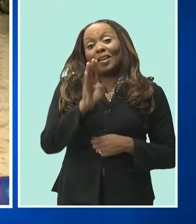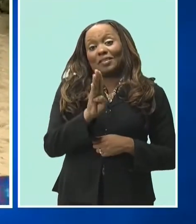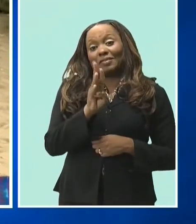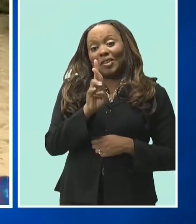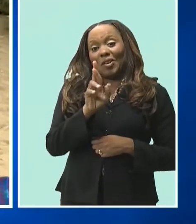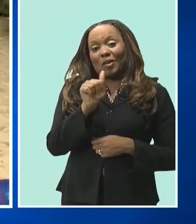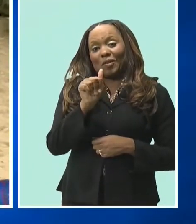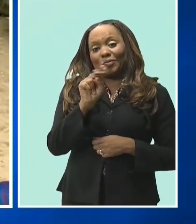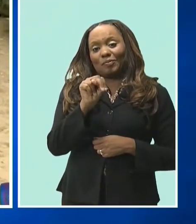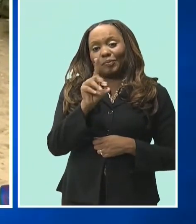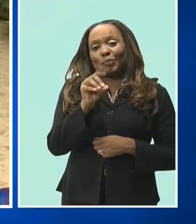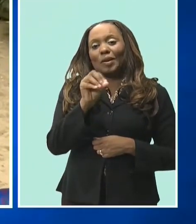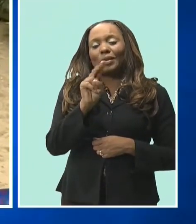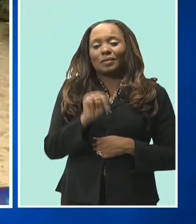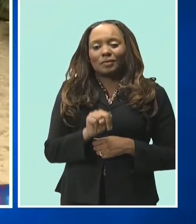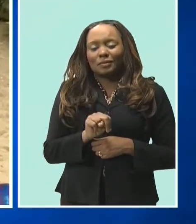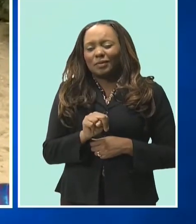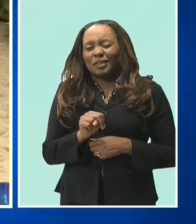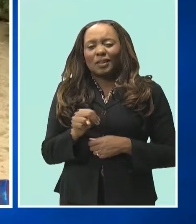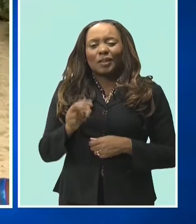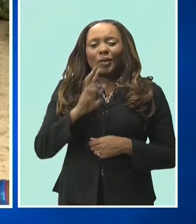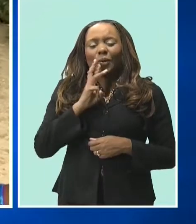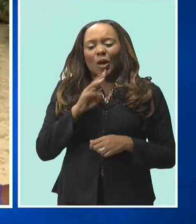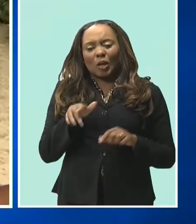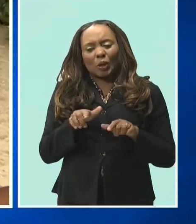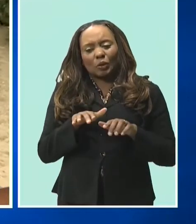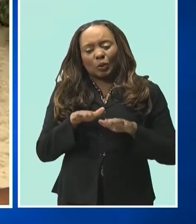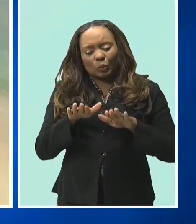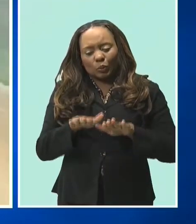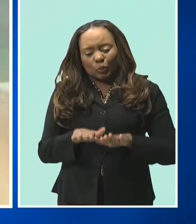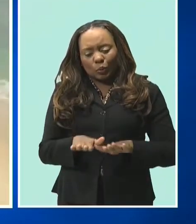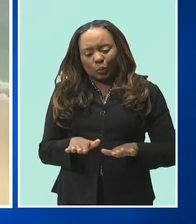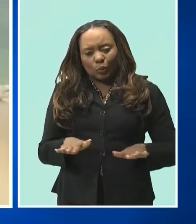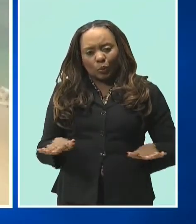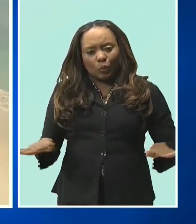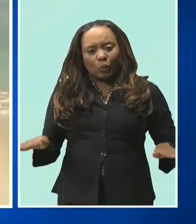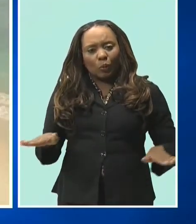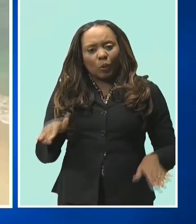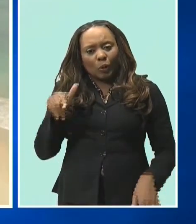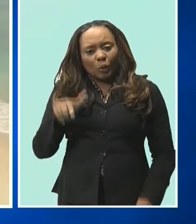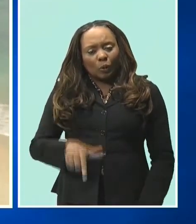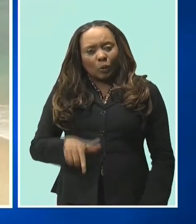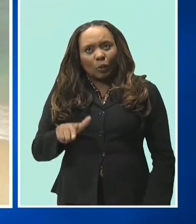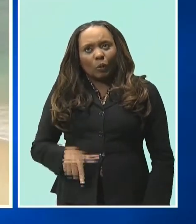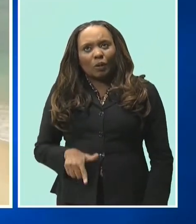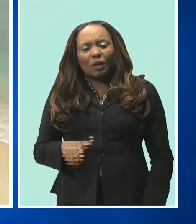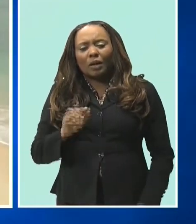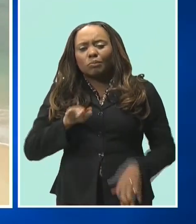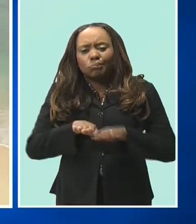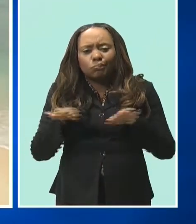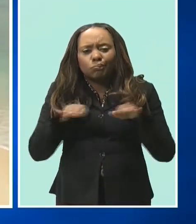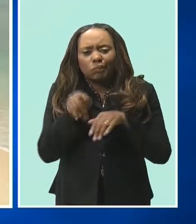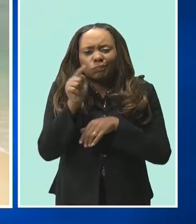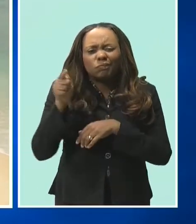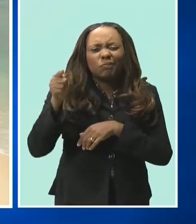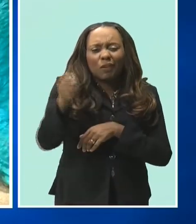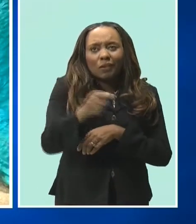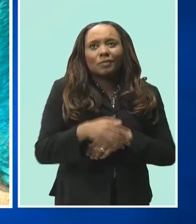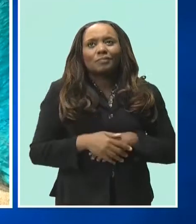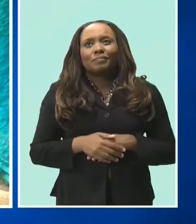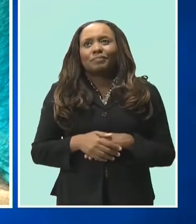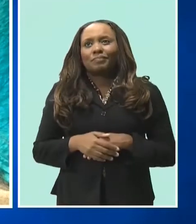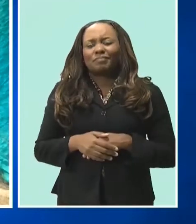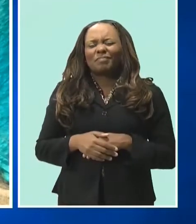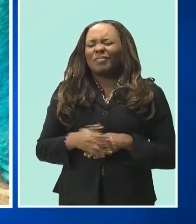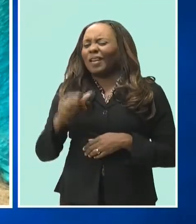always, the tides down there will always be low and you can go as far as you want to. I actually don't have a